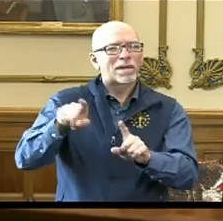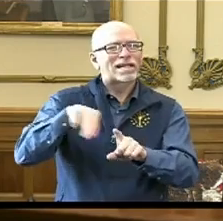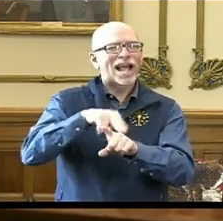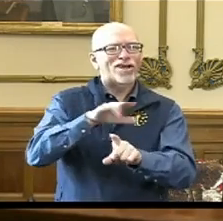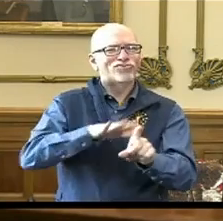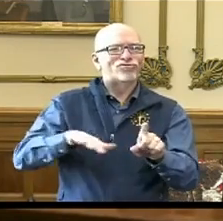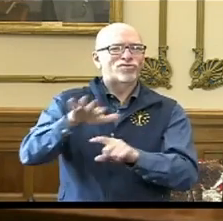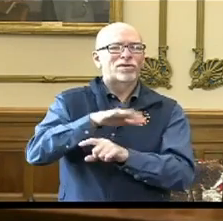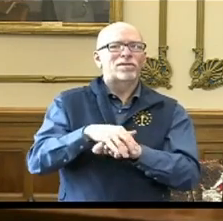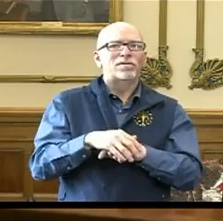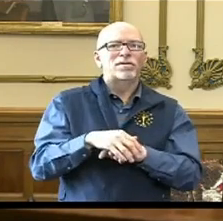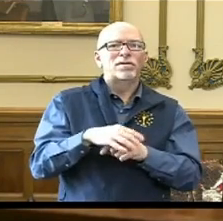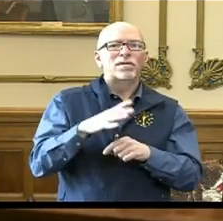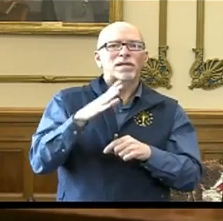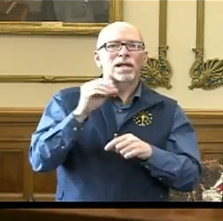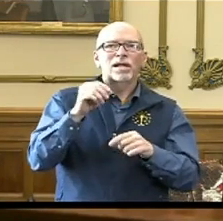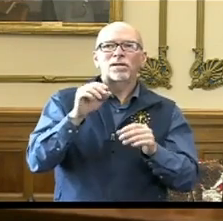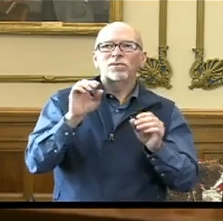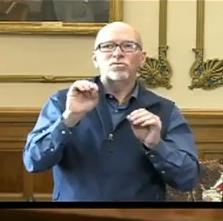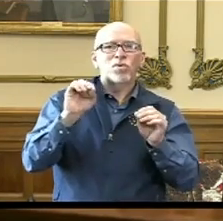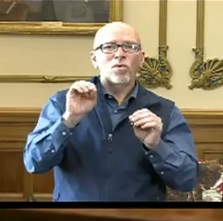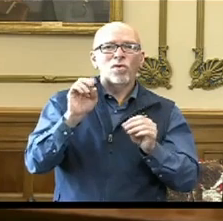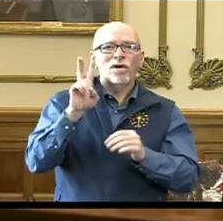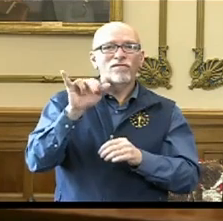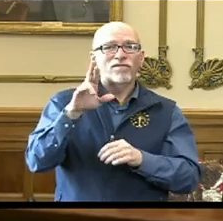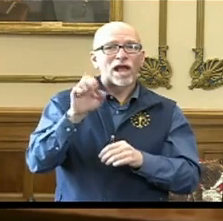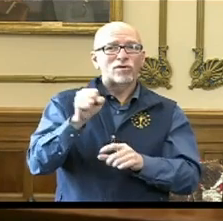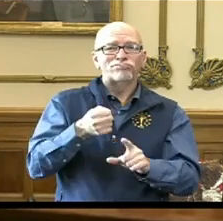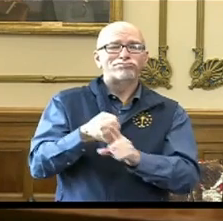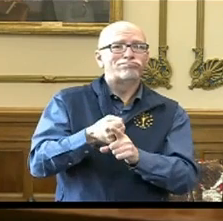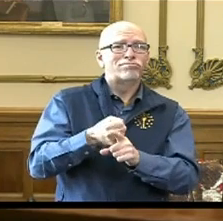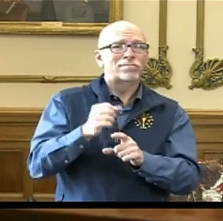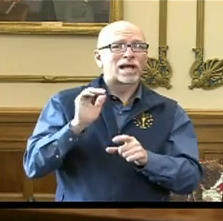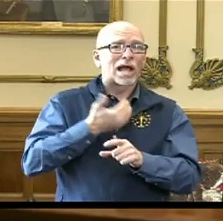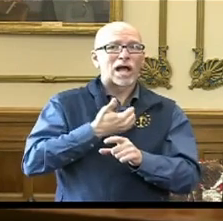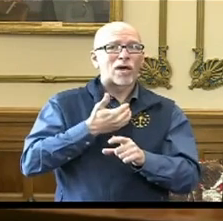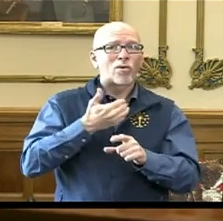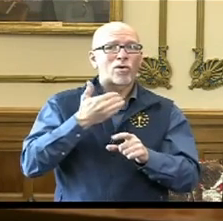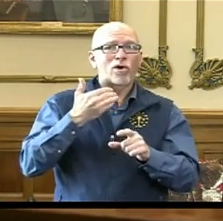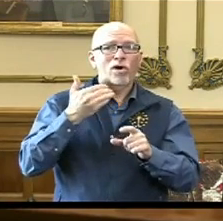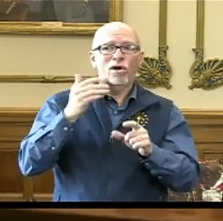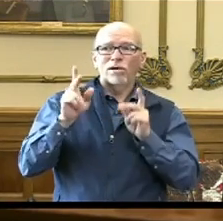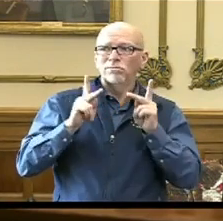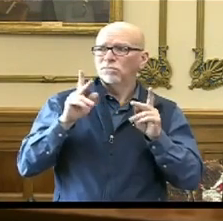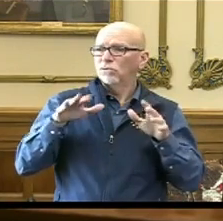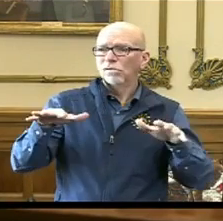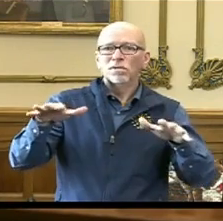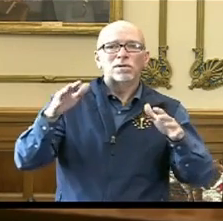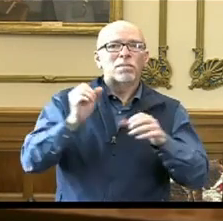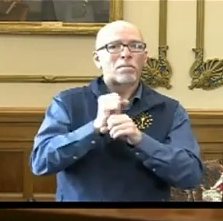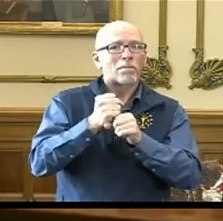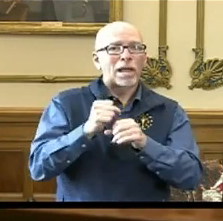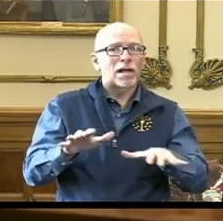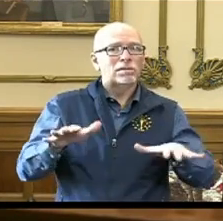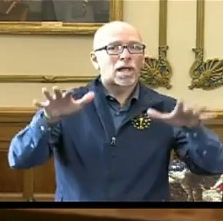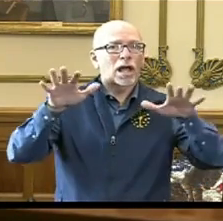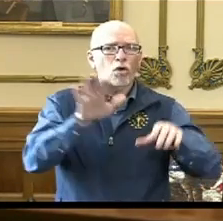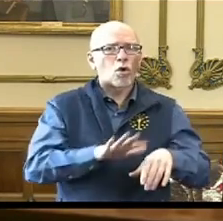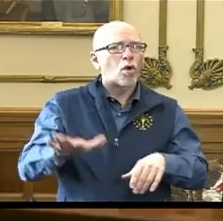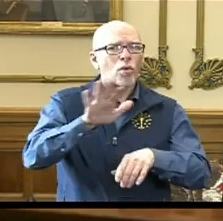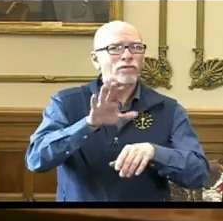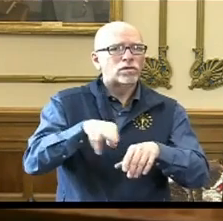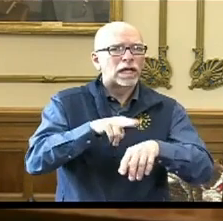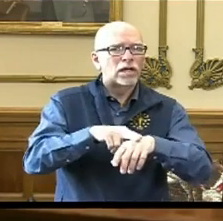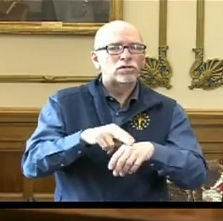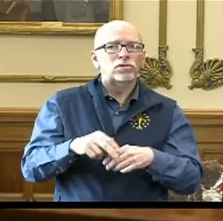there's not been anything like this. It's kind of gripped the public's attention. It's created a national anxiety. And